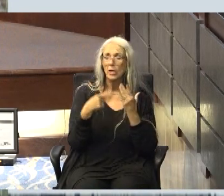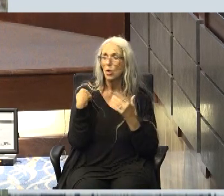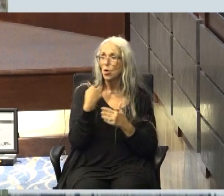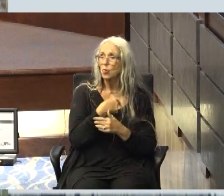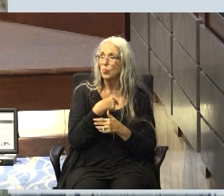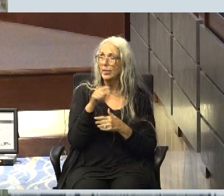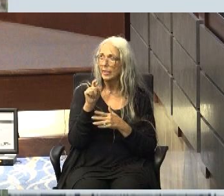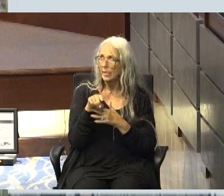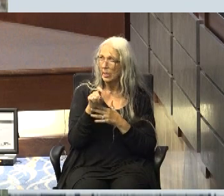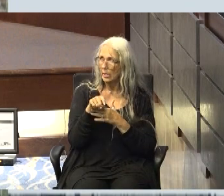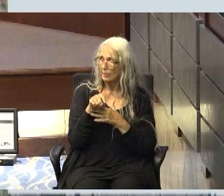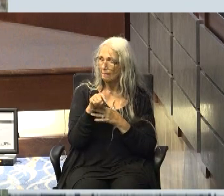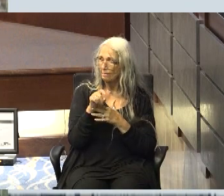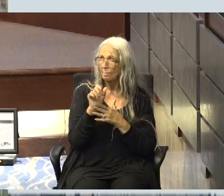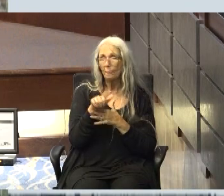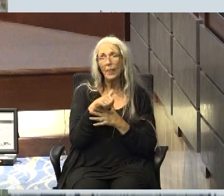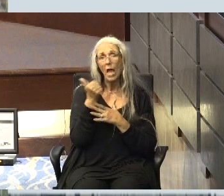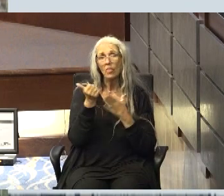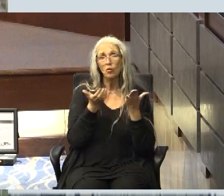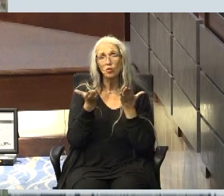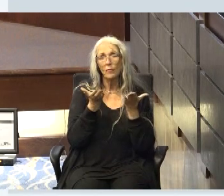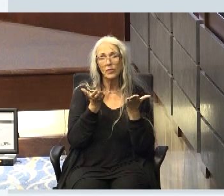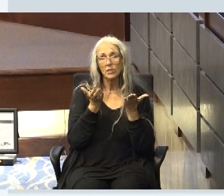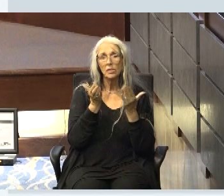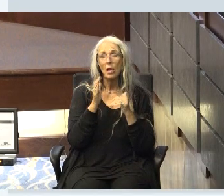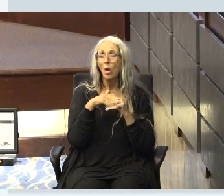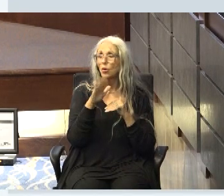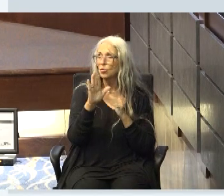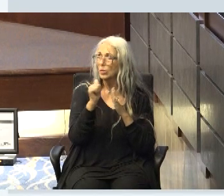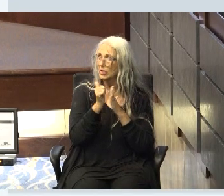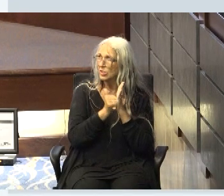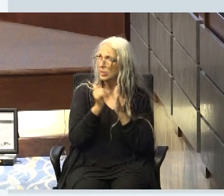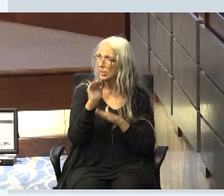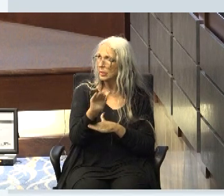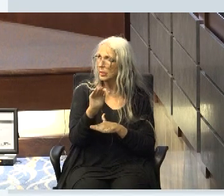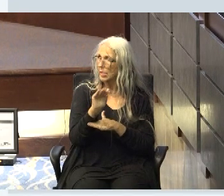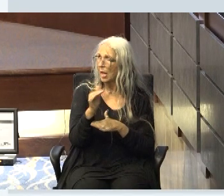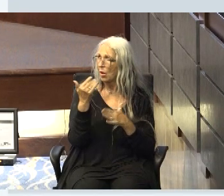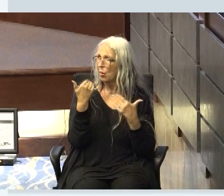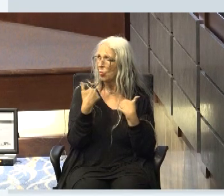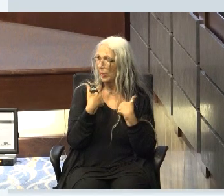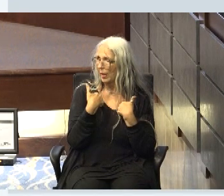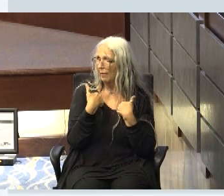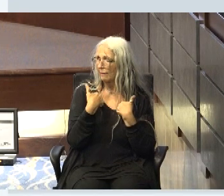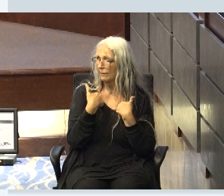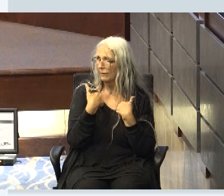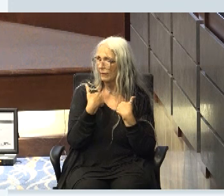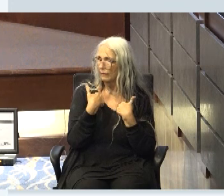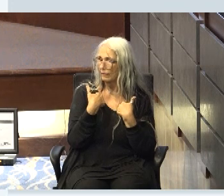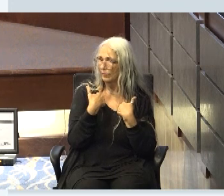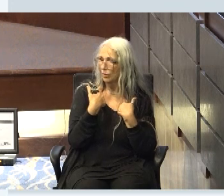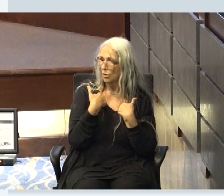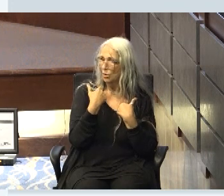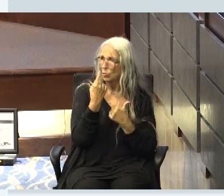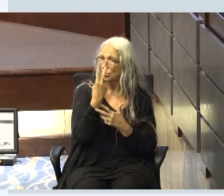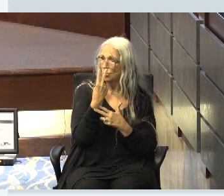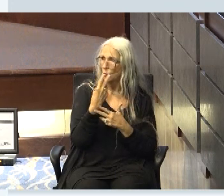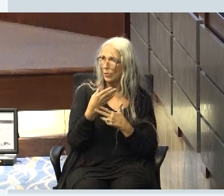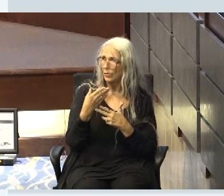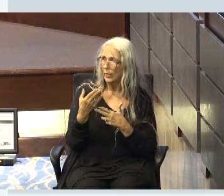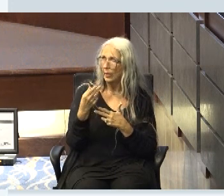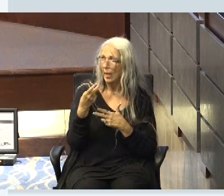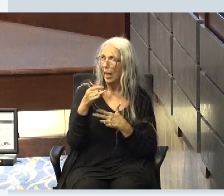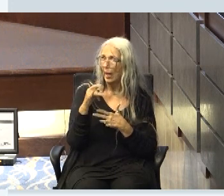need some other services. So on your agenda tonight, we do have two things that I want to